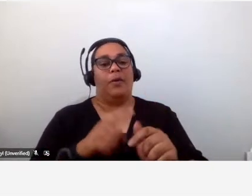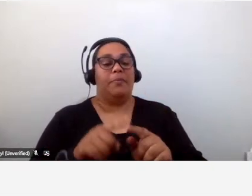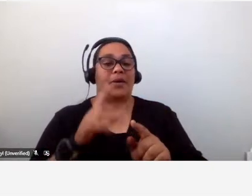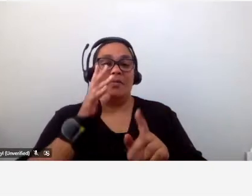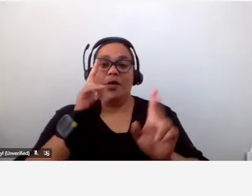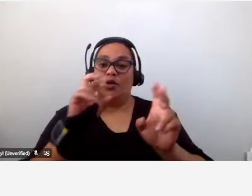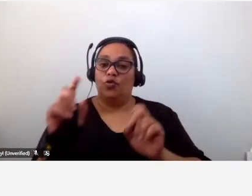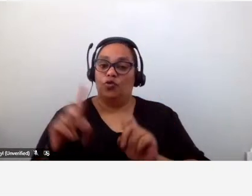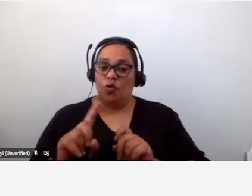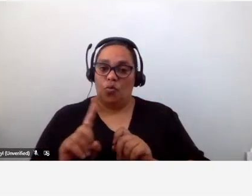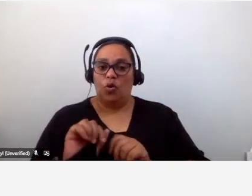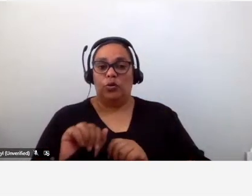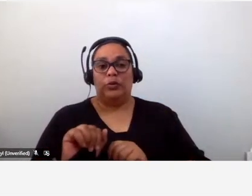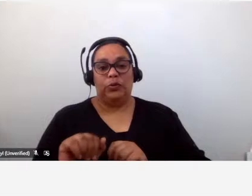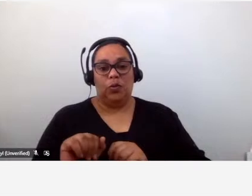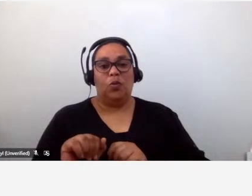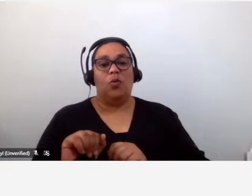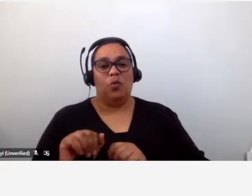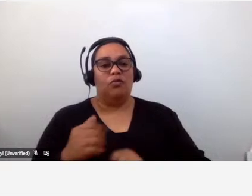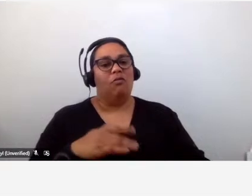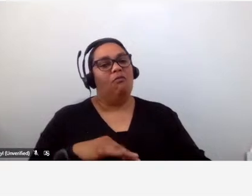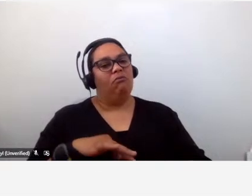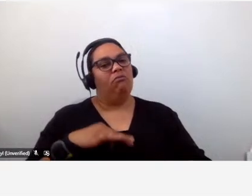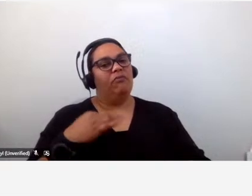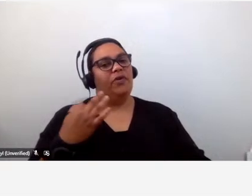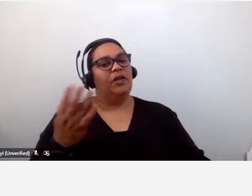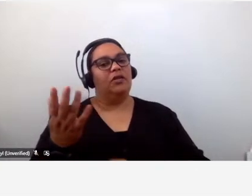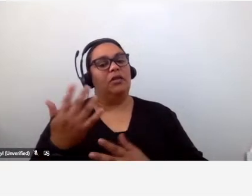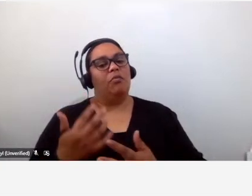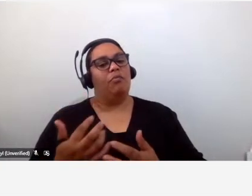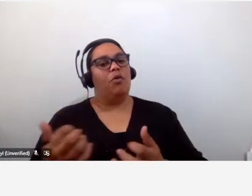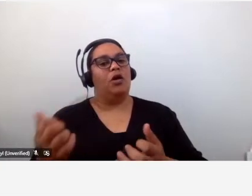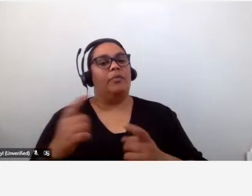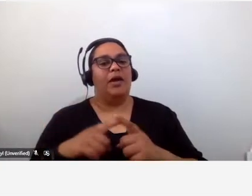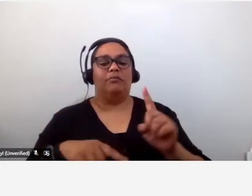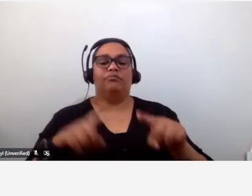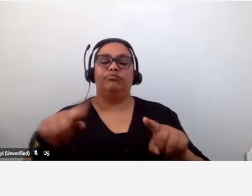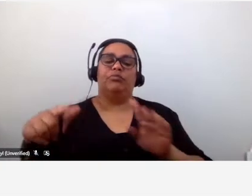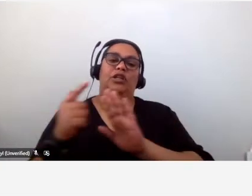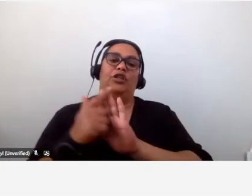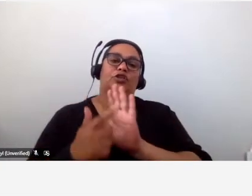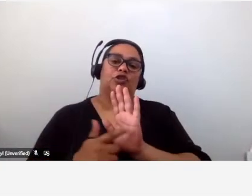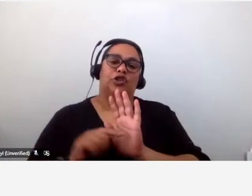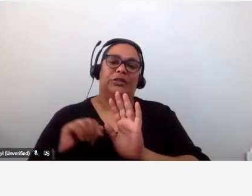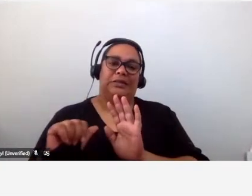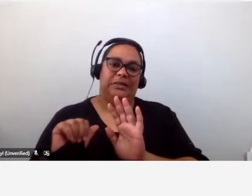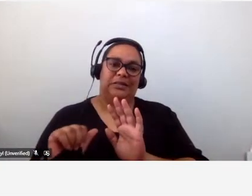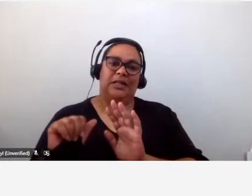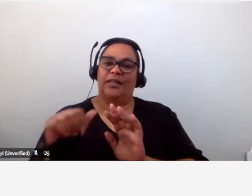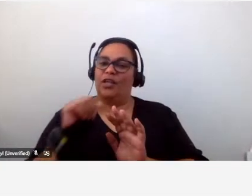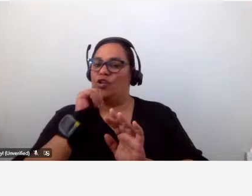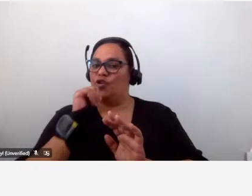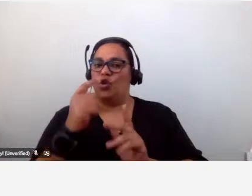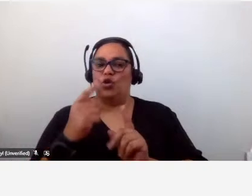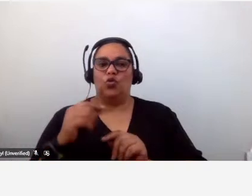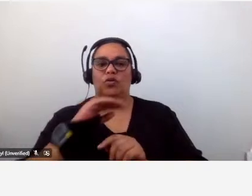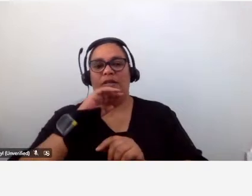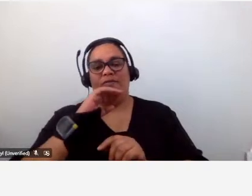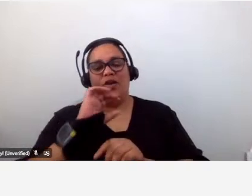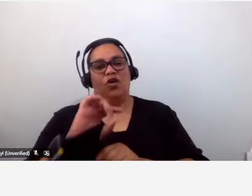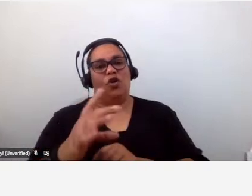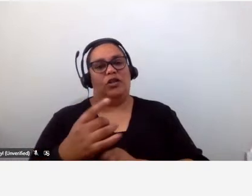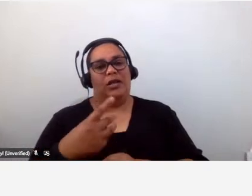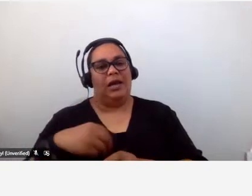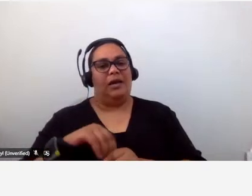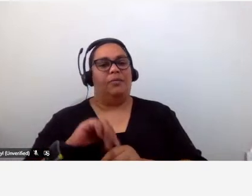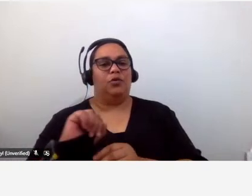was they felt that Parliament and the various legislatures did not do sufficient consultation